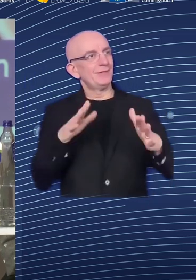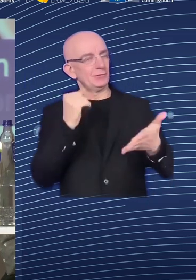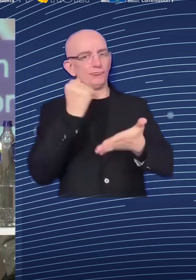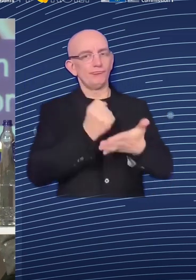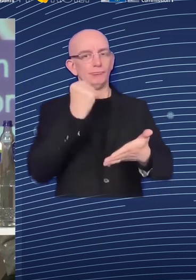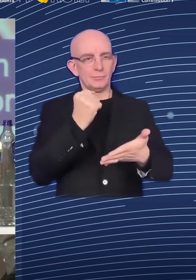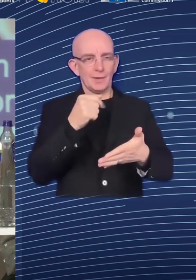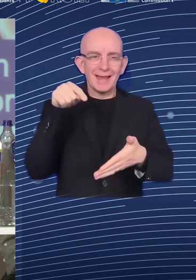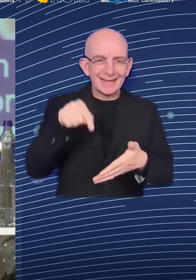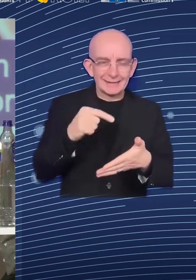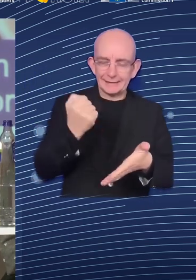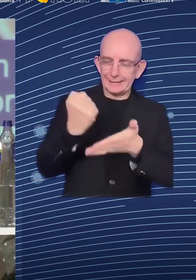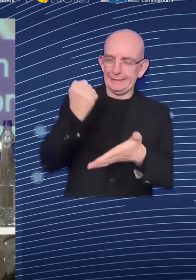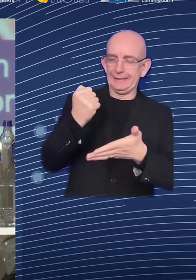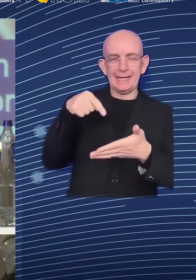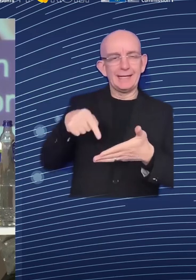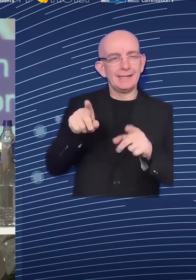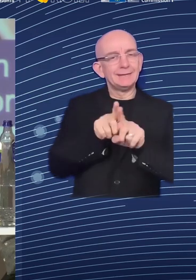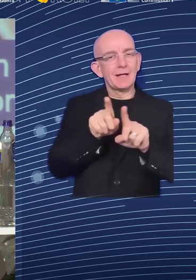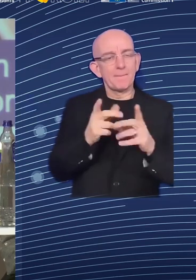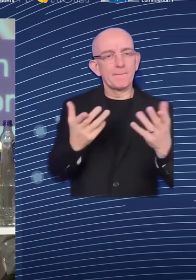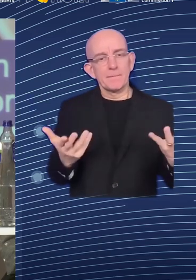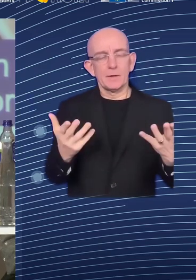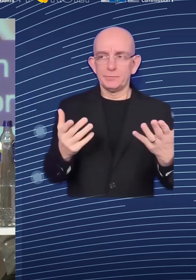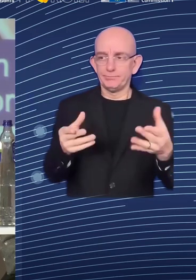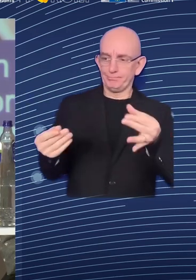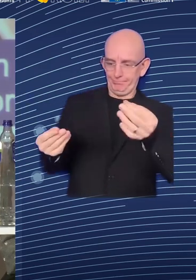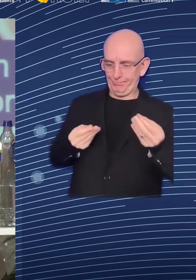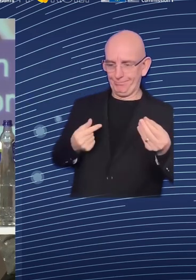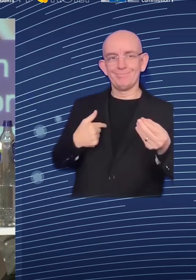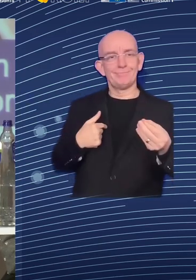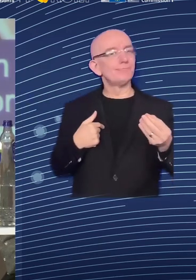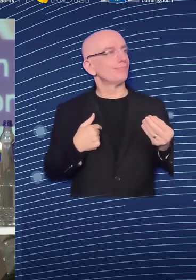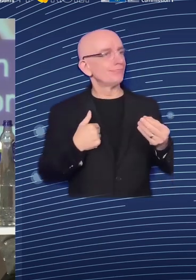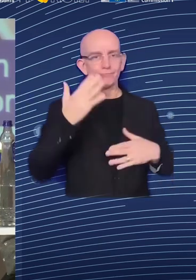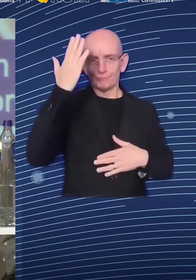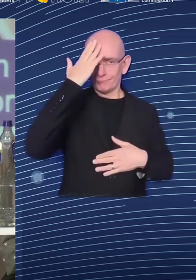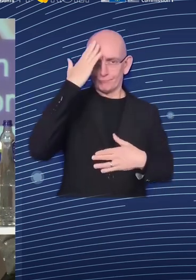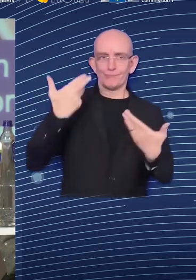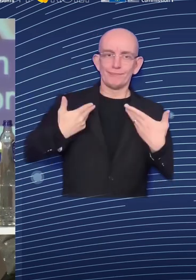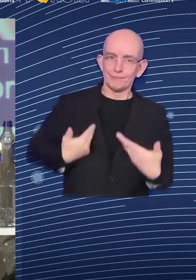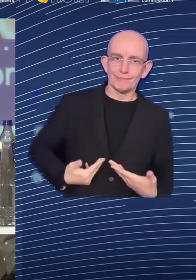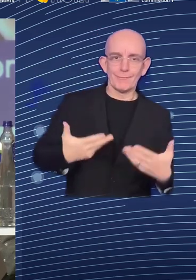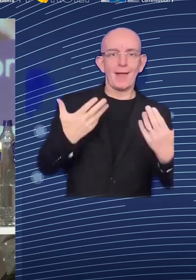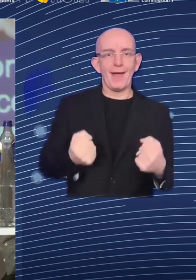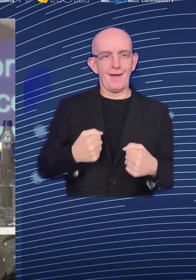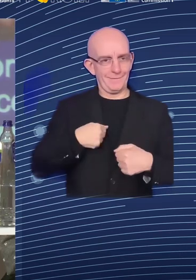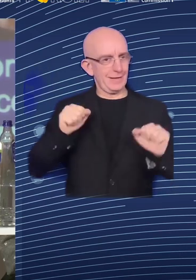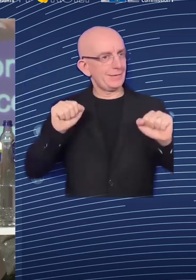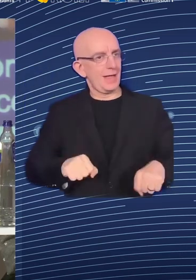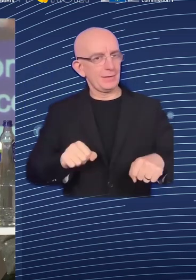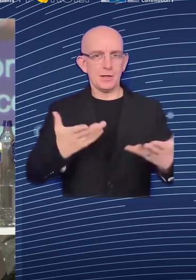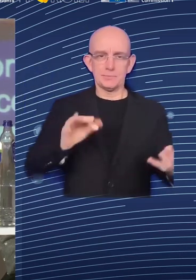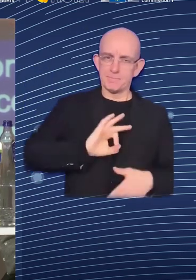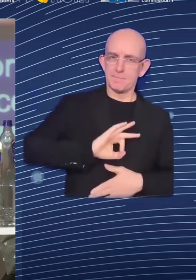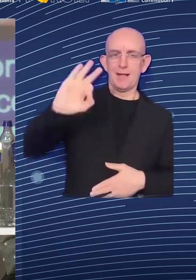I can do the best certificate in France, or you can do in Ireland, you can do in Slovakia. If it's only, it has only a value in